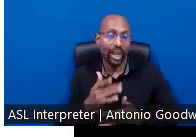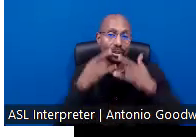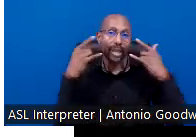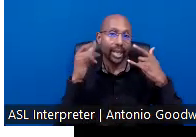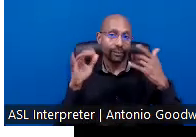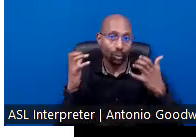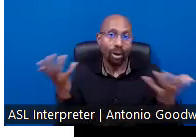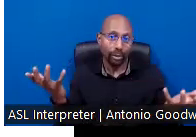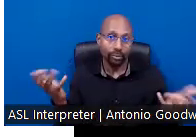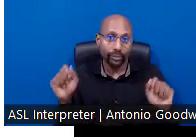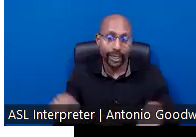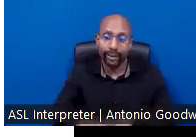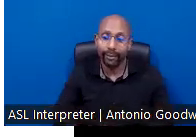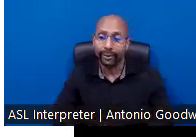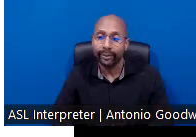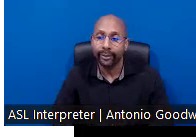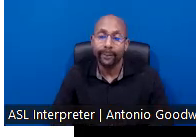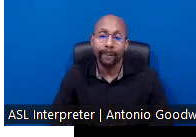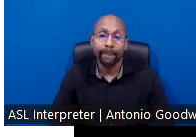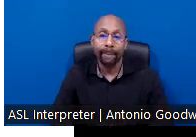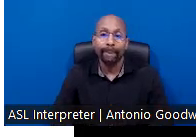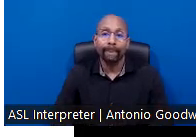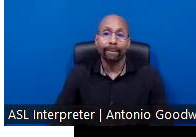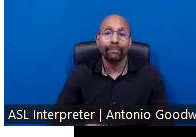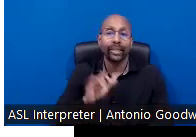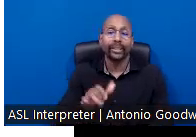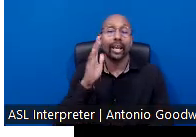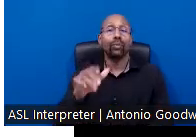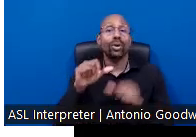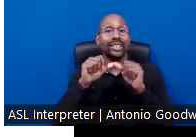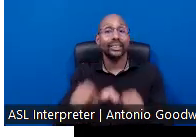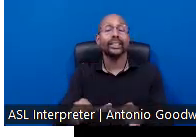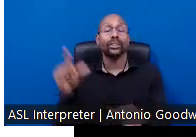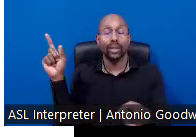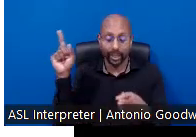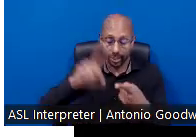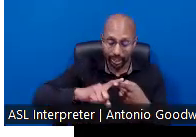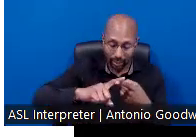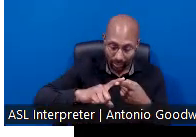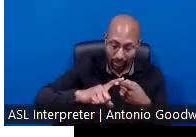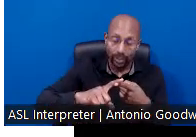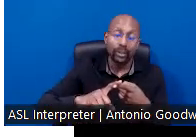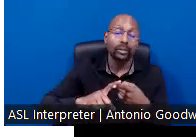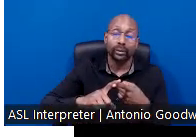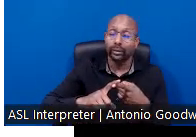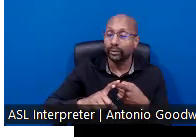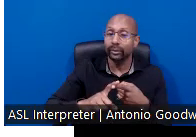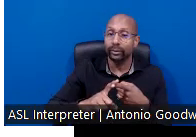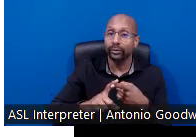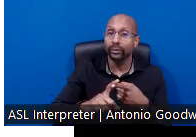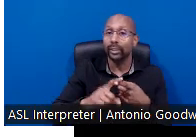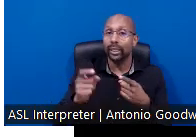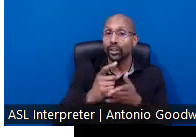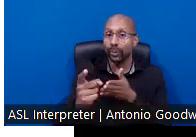And these are going to stay and remain in place until after for another week. But I've